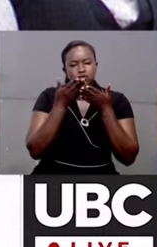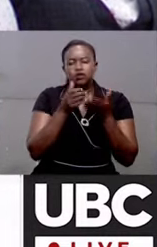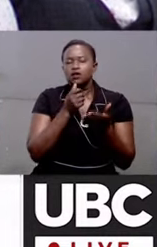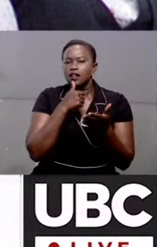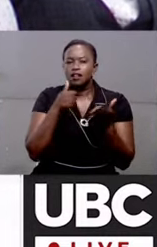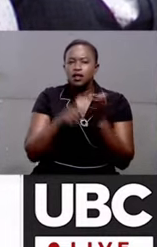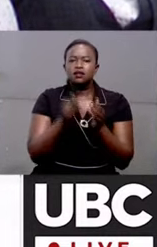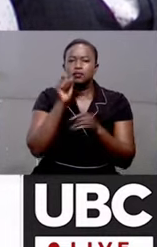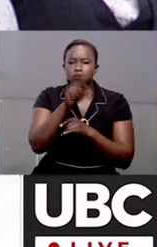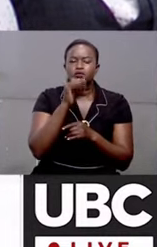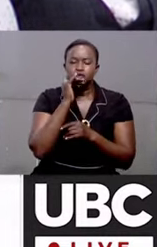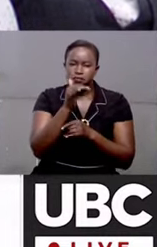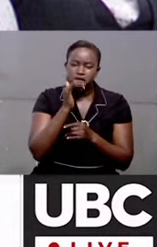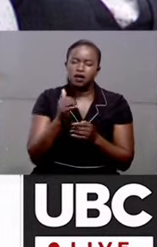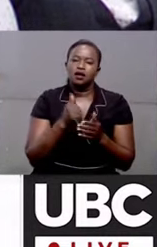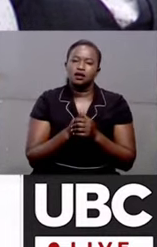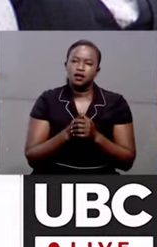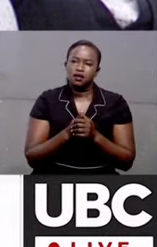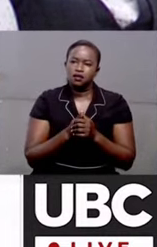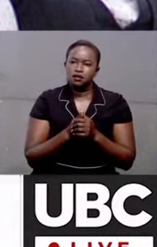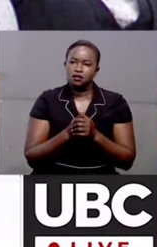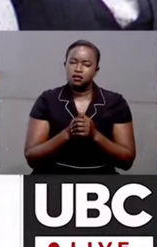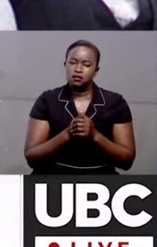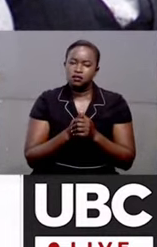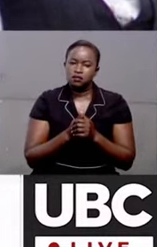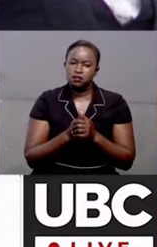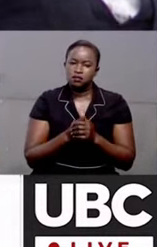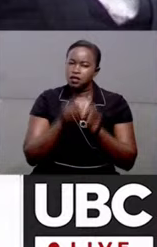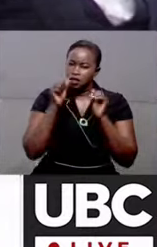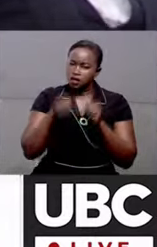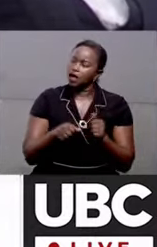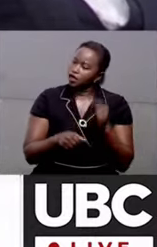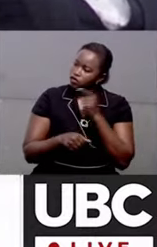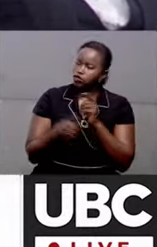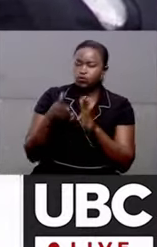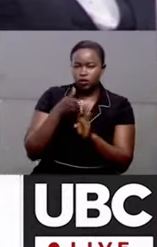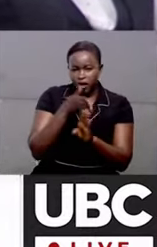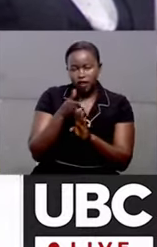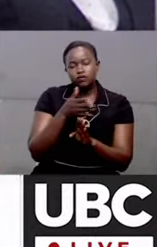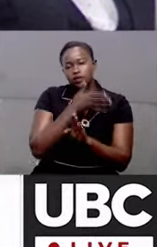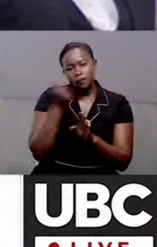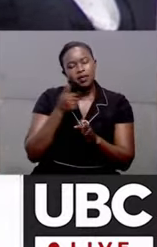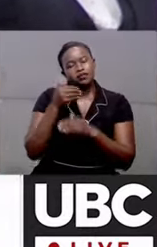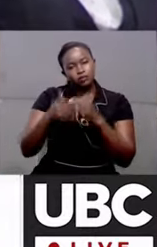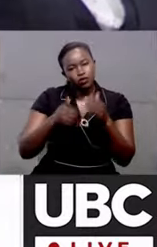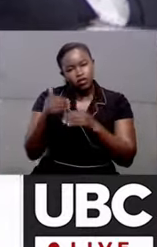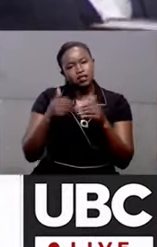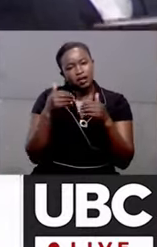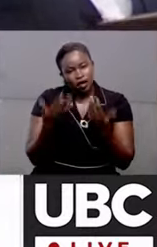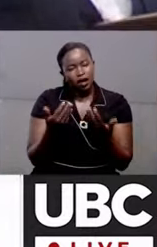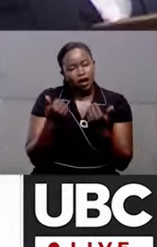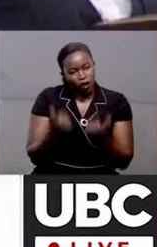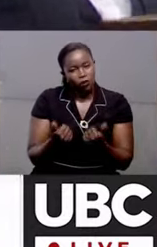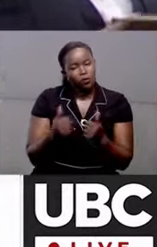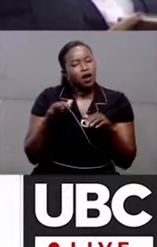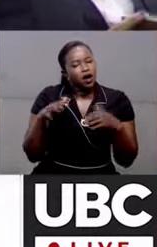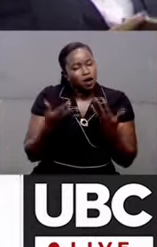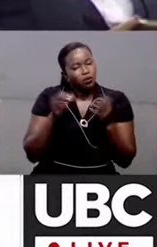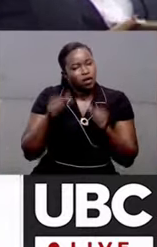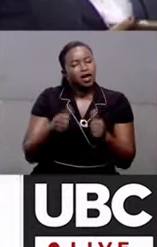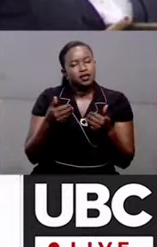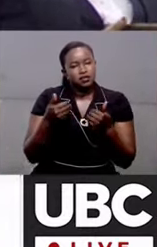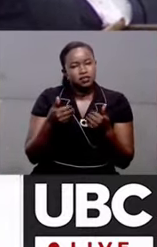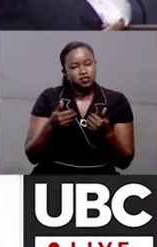table. Even the laying, Madam Speaker, I'm just insisting. So can you guide us on the best procedure now on how we can have